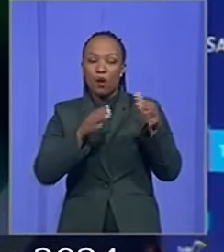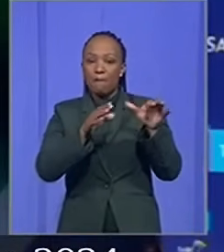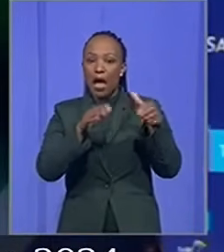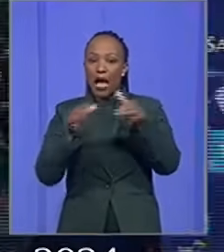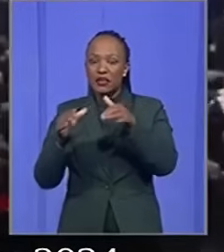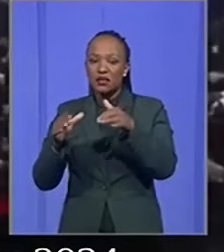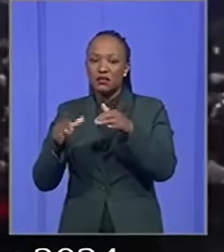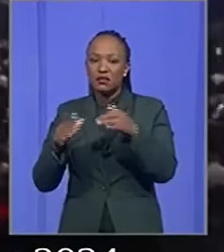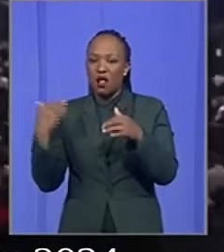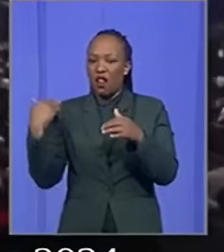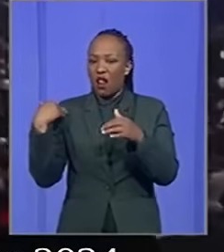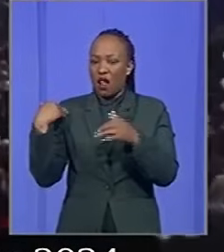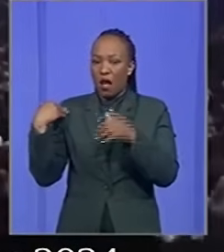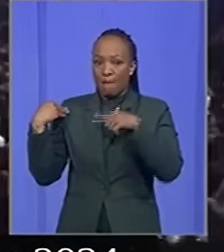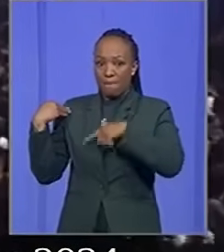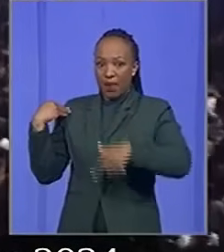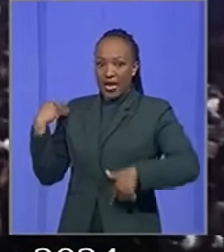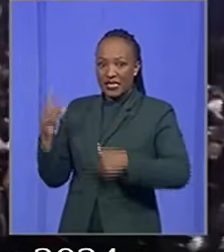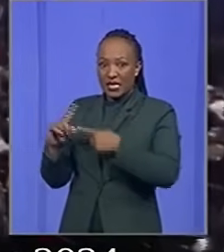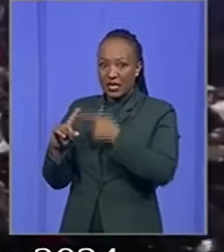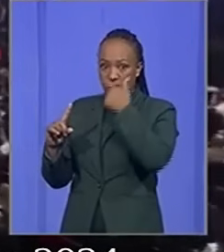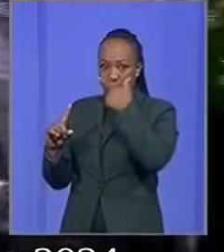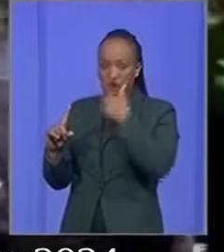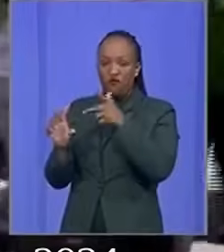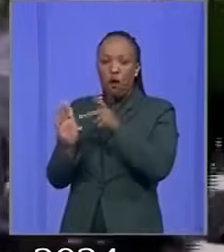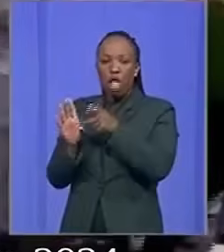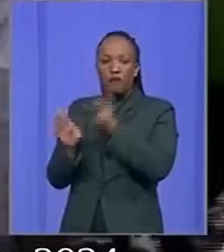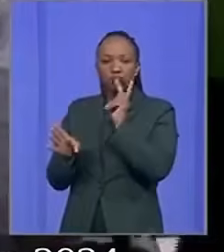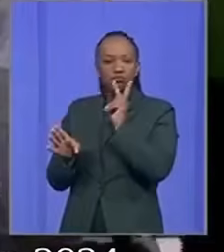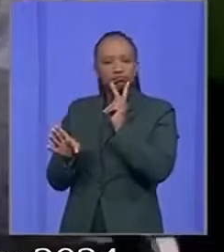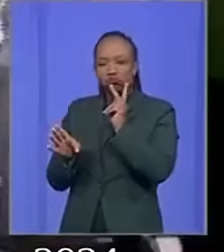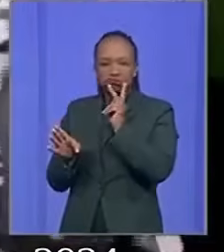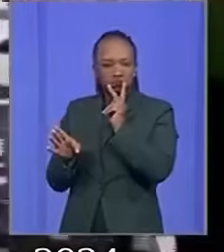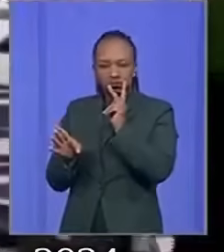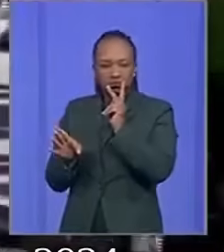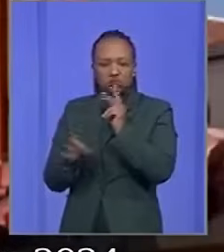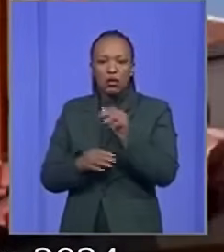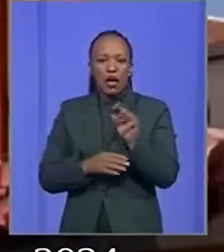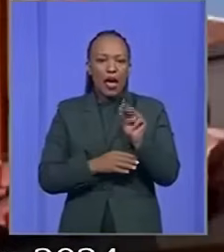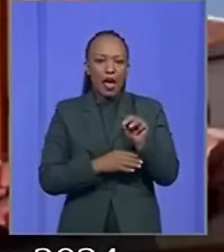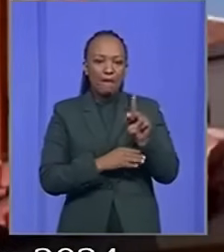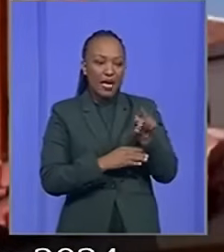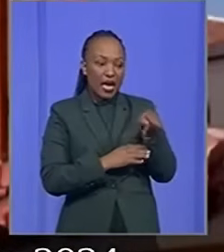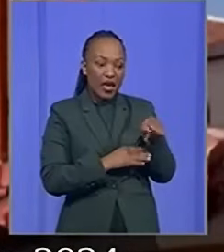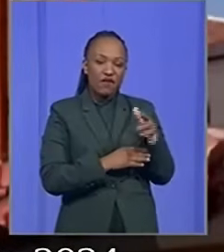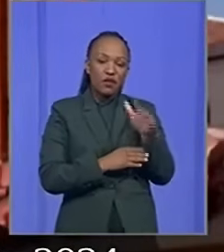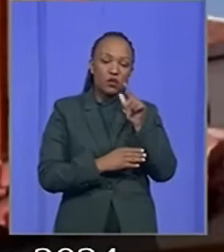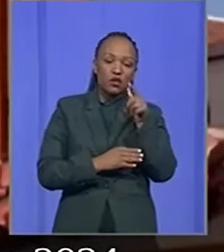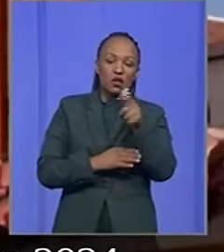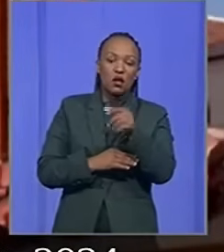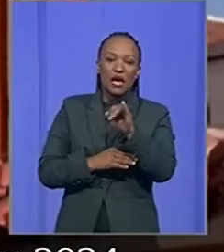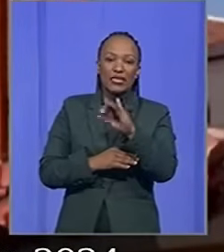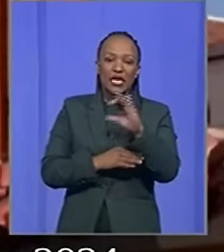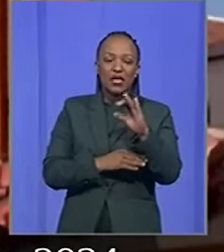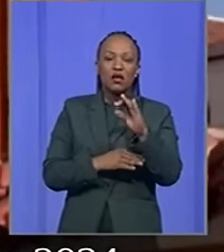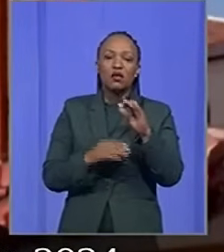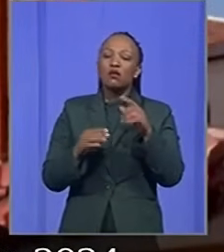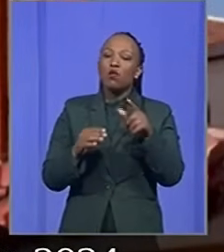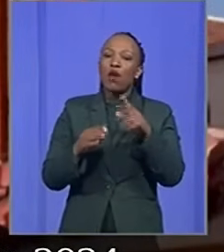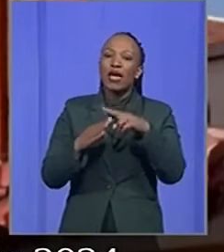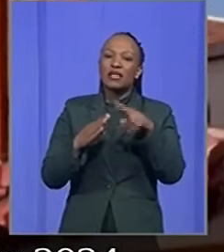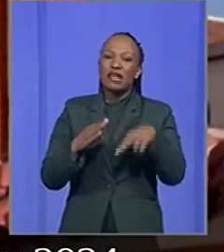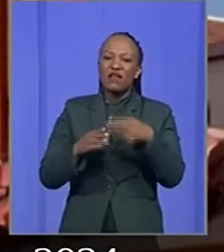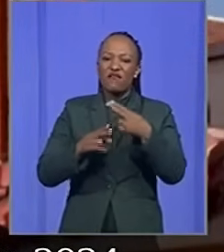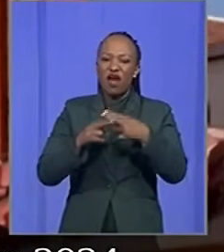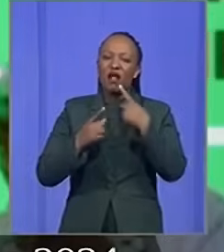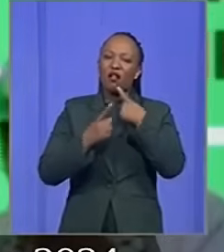hore mopresidente Cyril Ramaphosa itokolle mosebetsing. MK e ipileditse ho IEC hore se phatlalatse sephetho sa dikgetho. Mohato